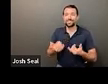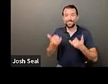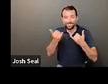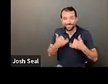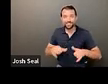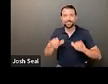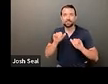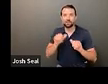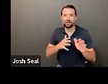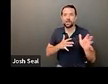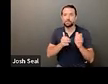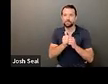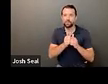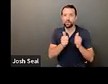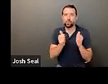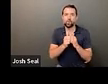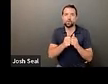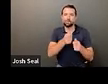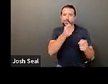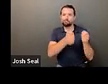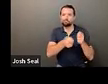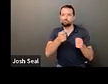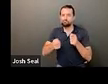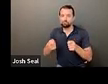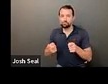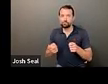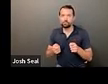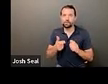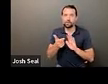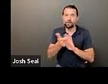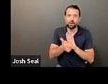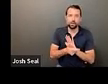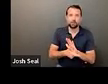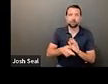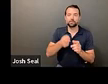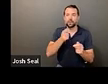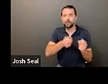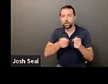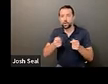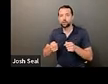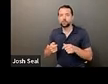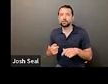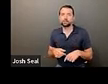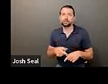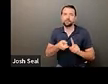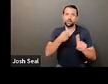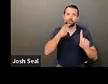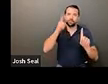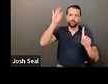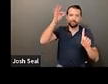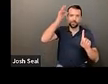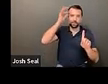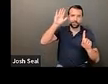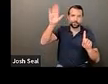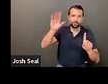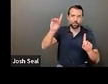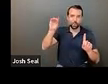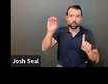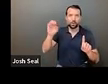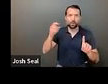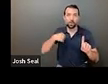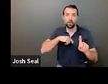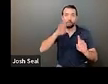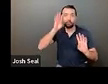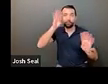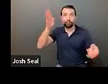if there are changes in the regulations as brought down to us from federal DOE, right? Because we don't make those changes ourselves. They come down